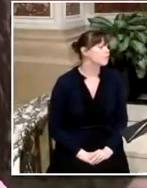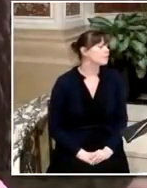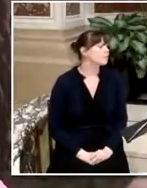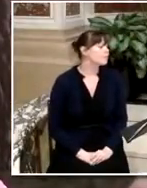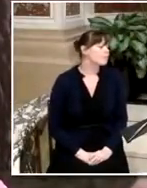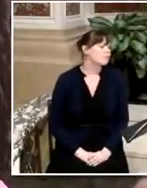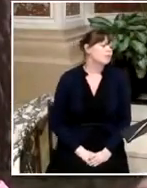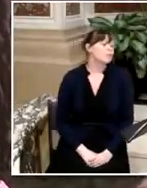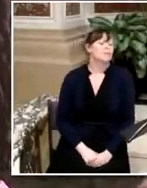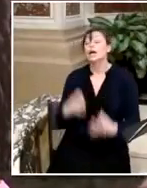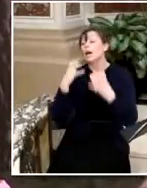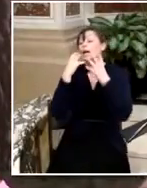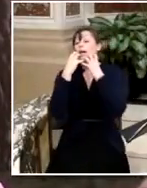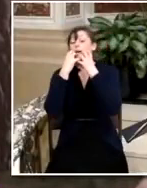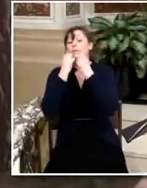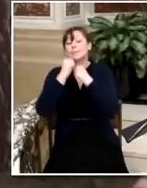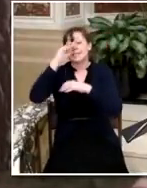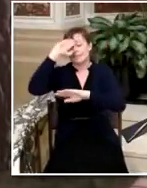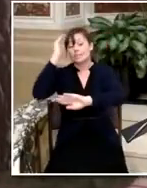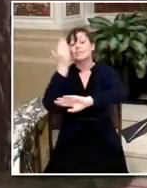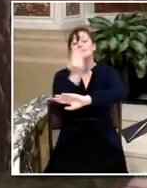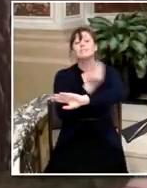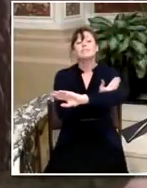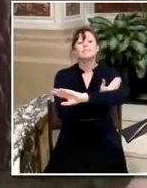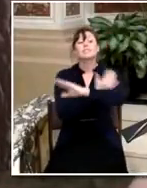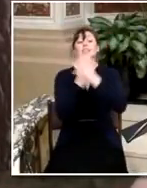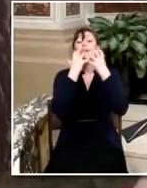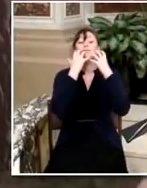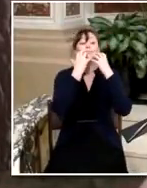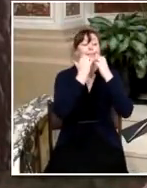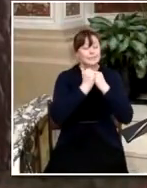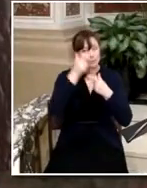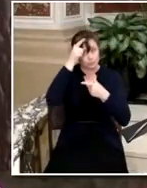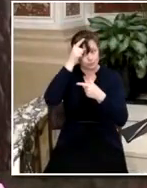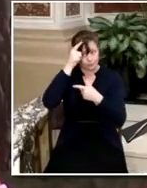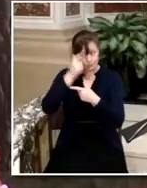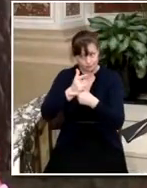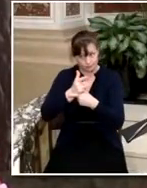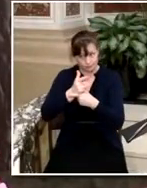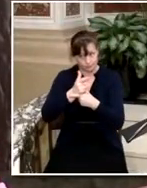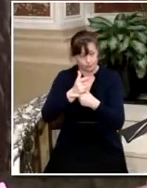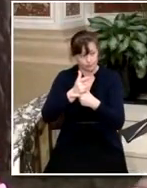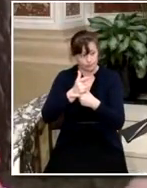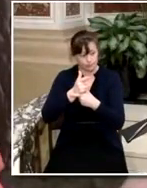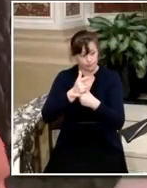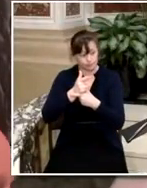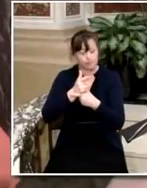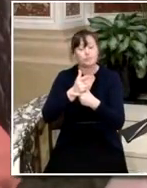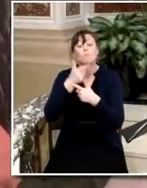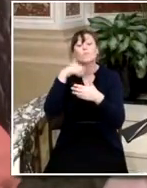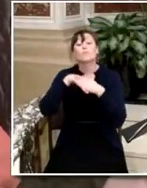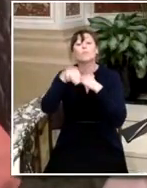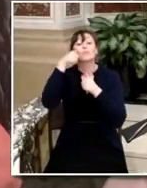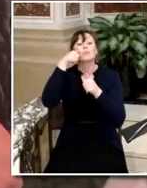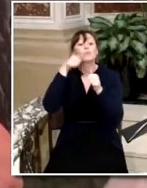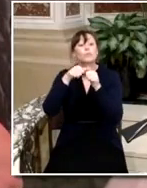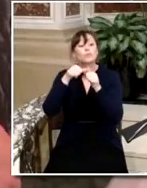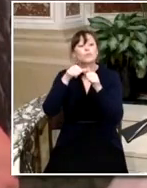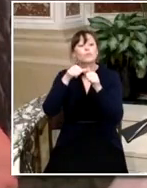Beloved sons, my dearest brothers, in remembrance of that